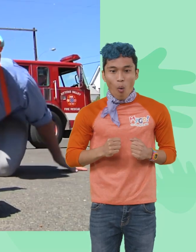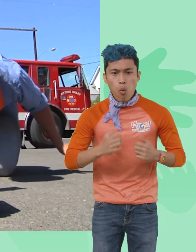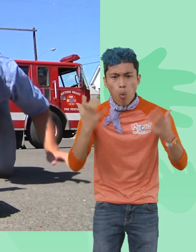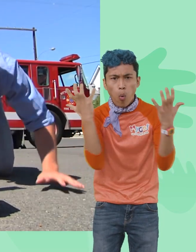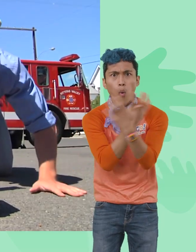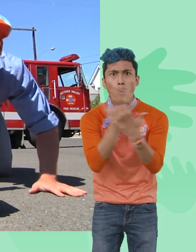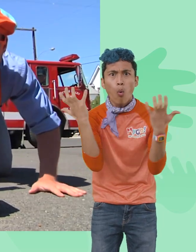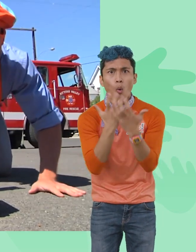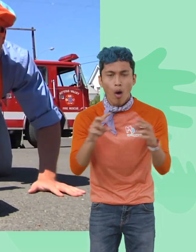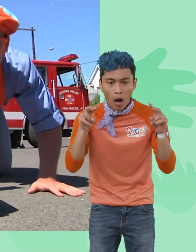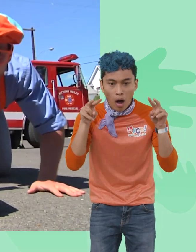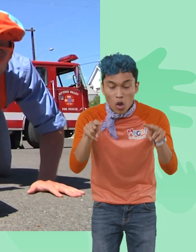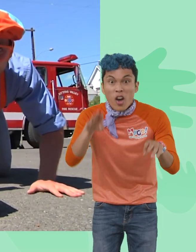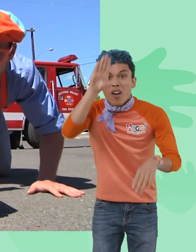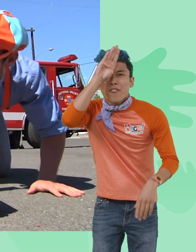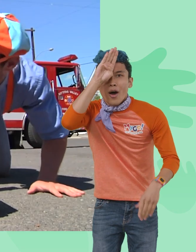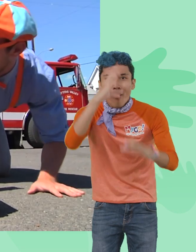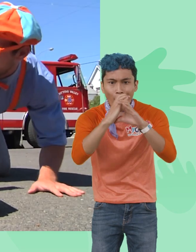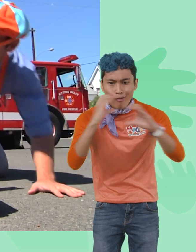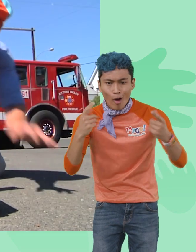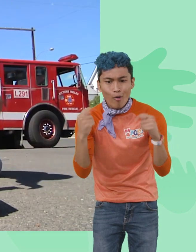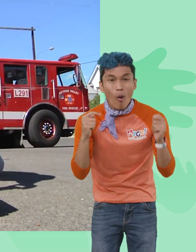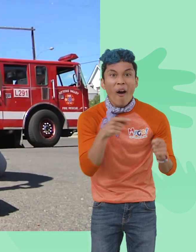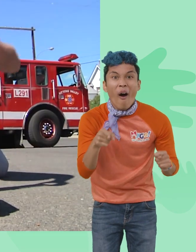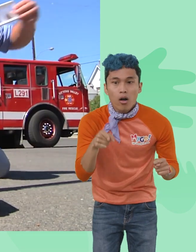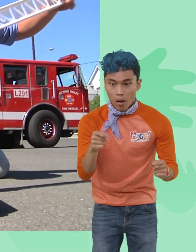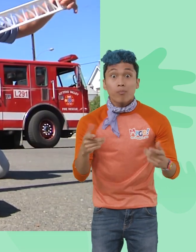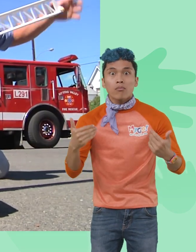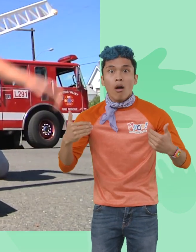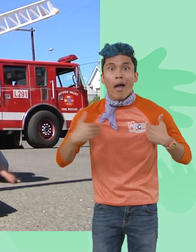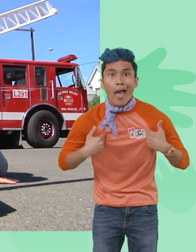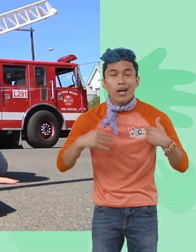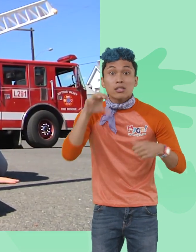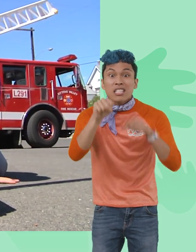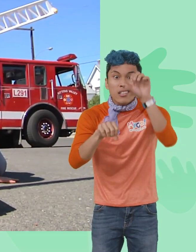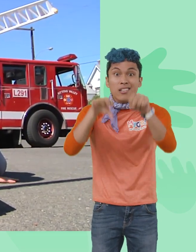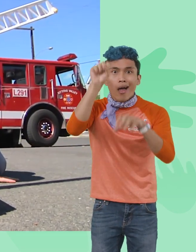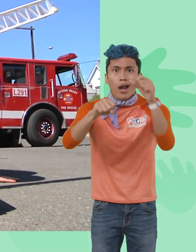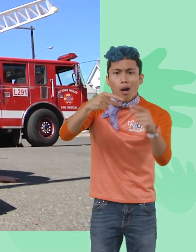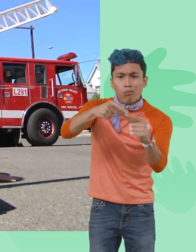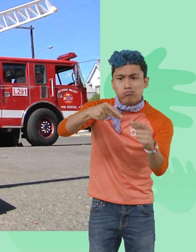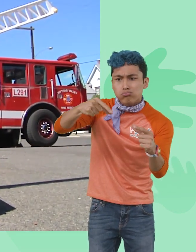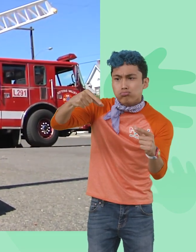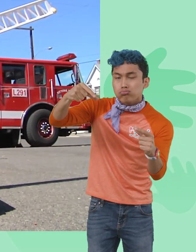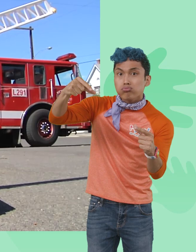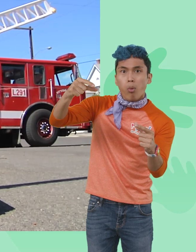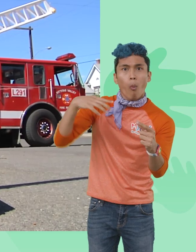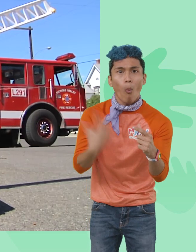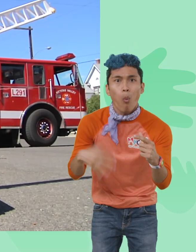Whoa! Look at this fire truck toy. It has a gigantic ladder.